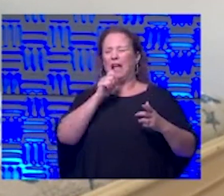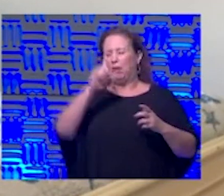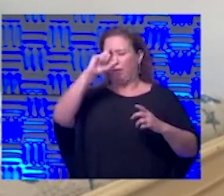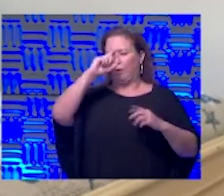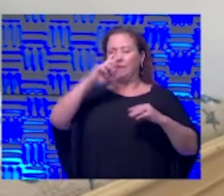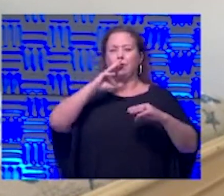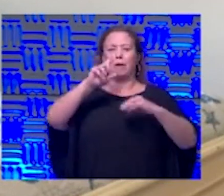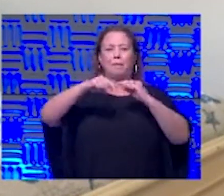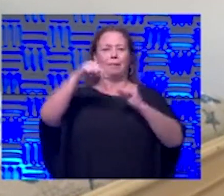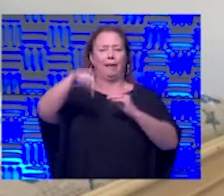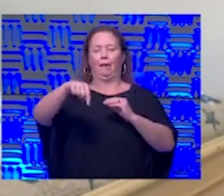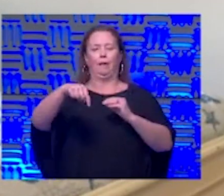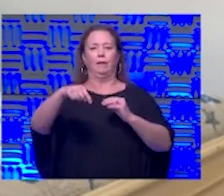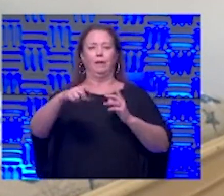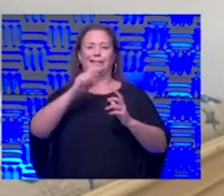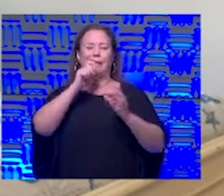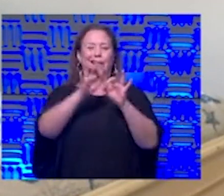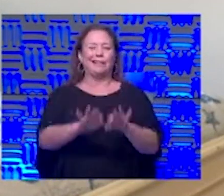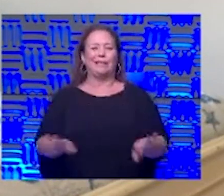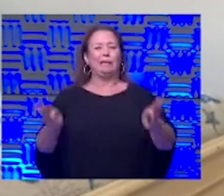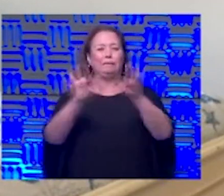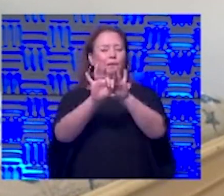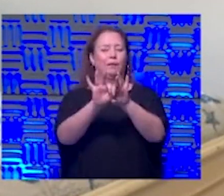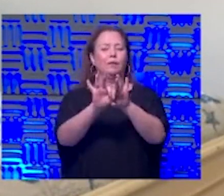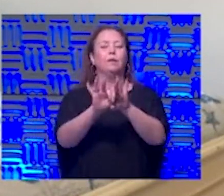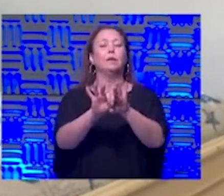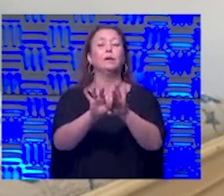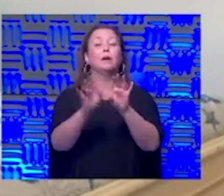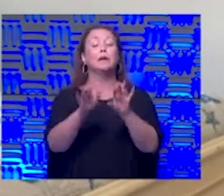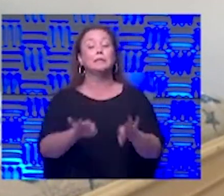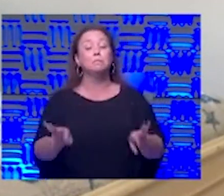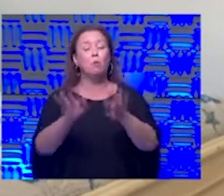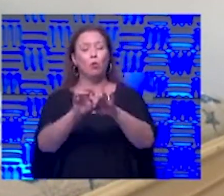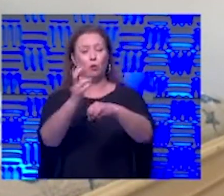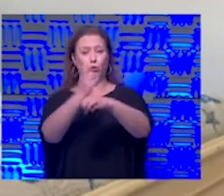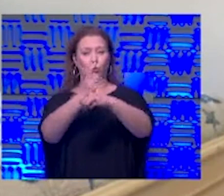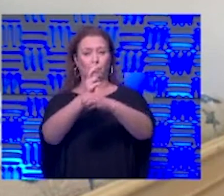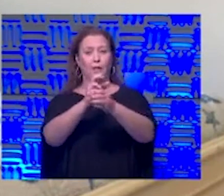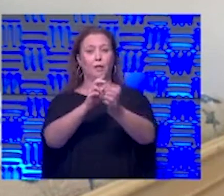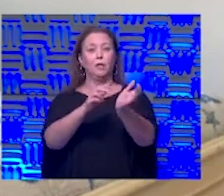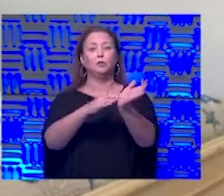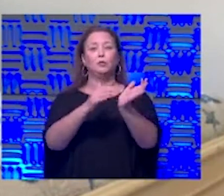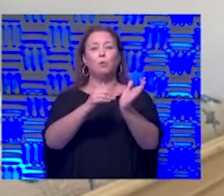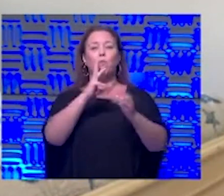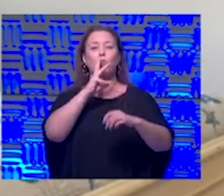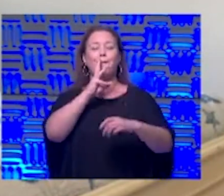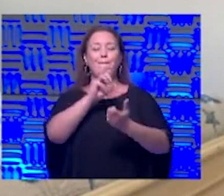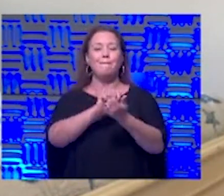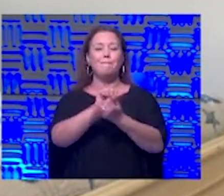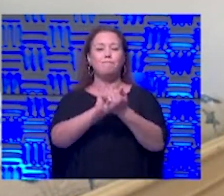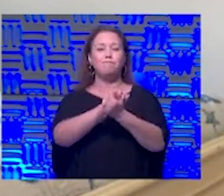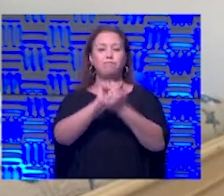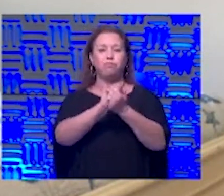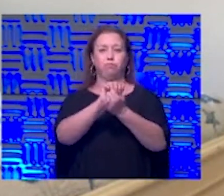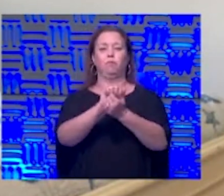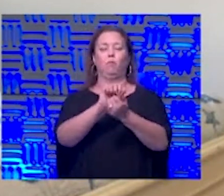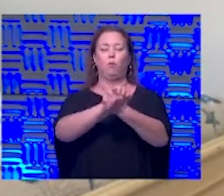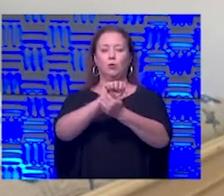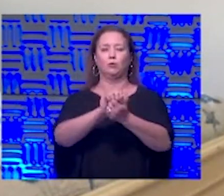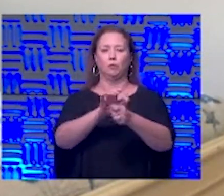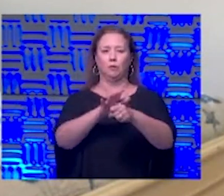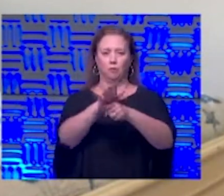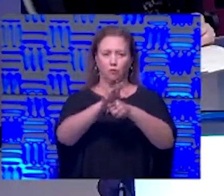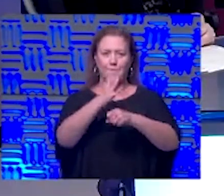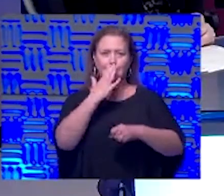that here. I don't think it's that significant or important. The important thing is you're using the soap and water to adequately wash your